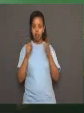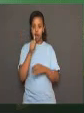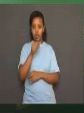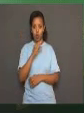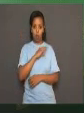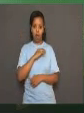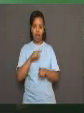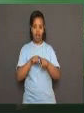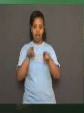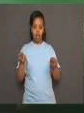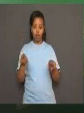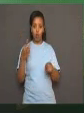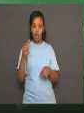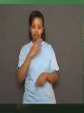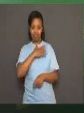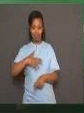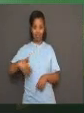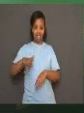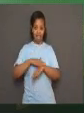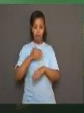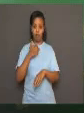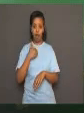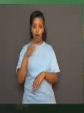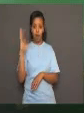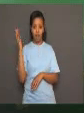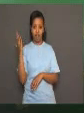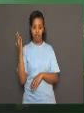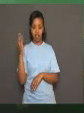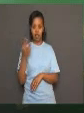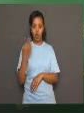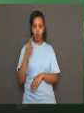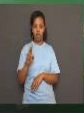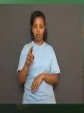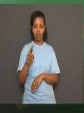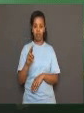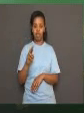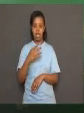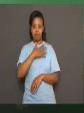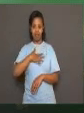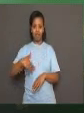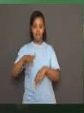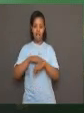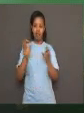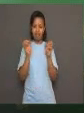cats have on their fur and the cats that don't have marks on their fur,